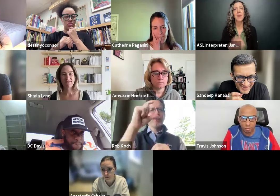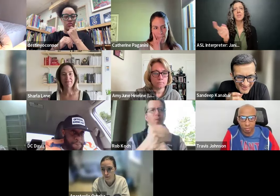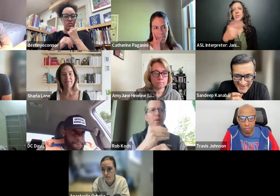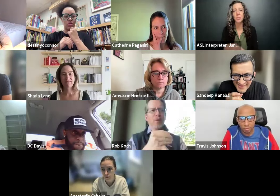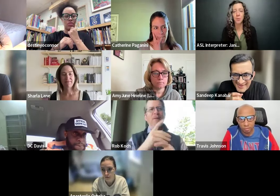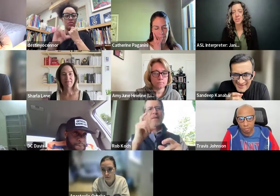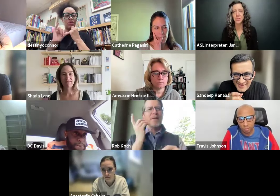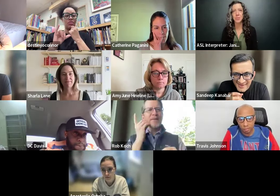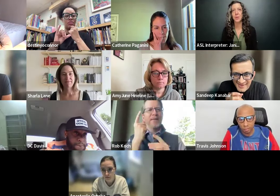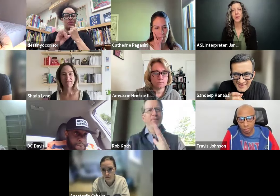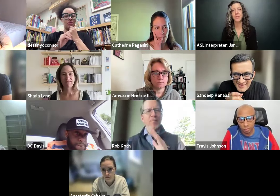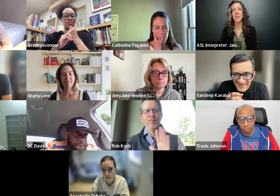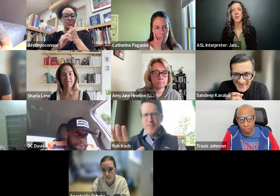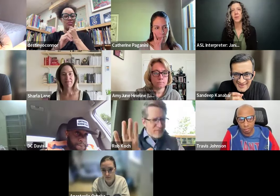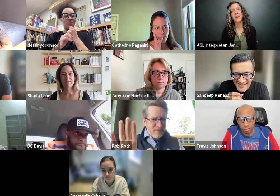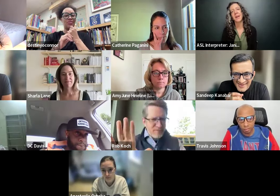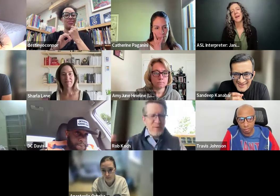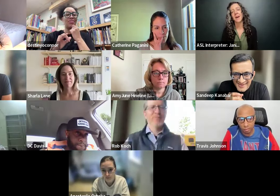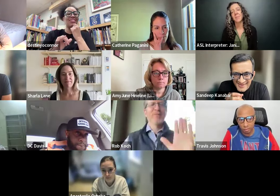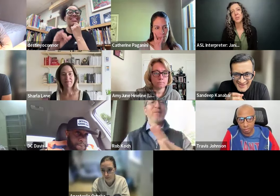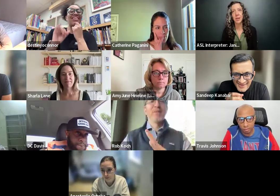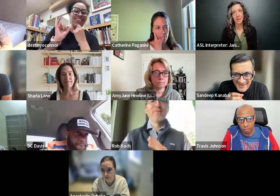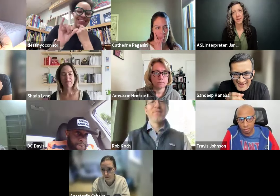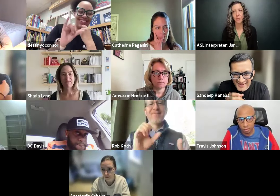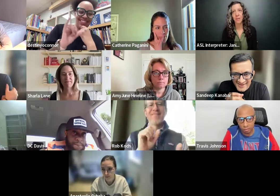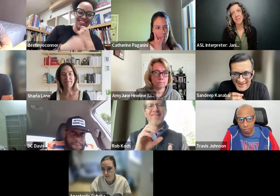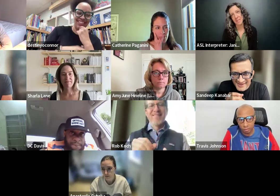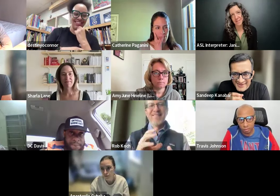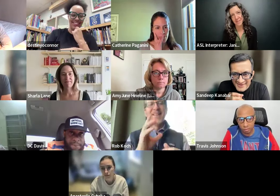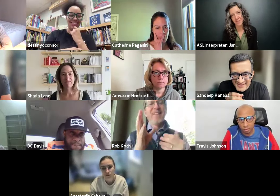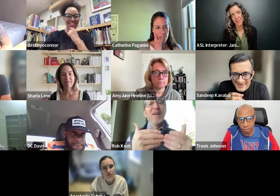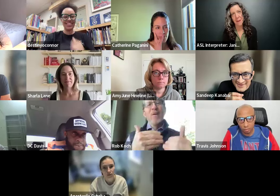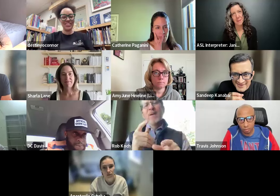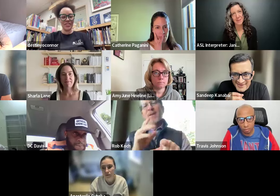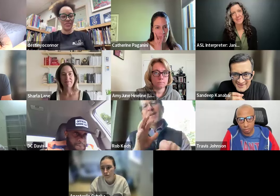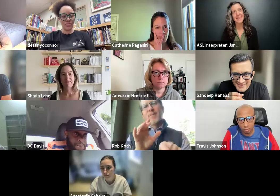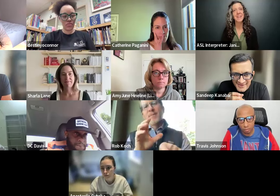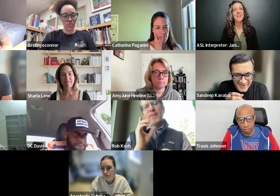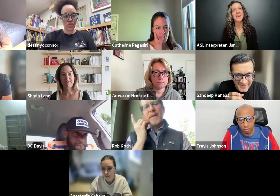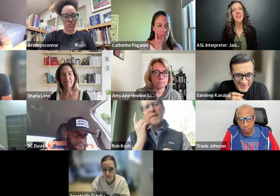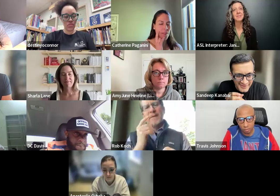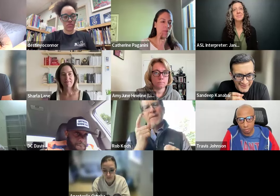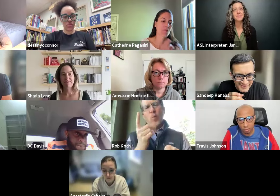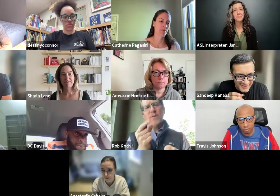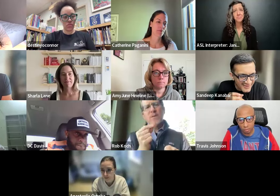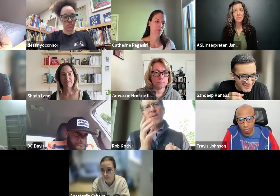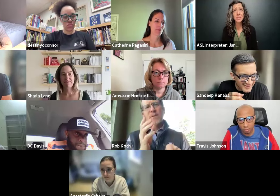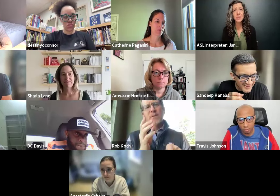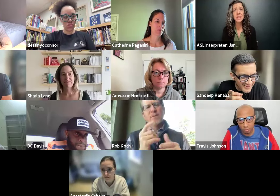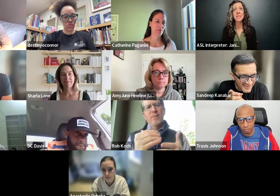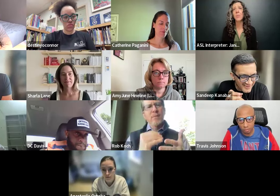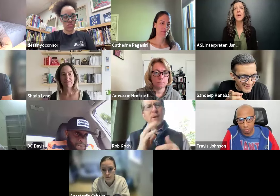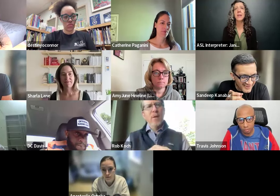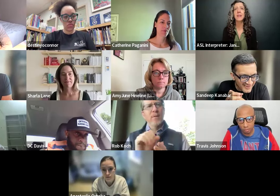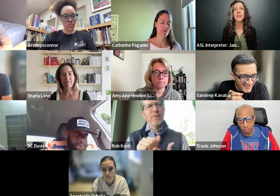got you. We have a new interpreter, so her video took over Destiny's video. My apologies. Anyways, okay.